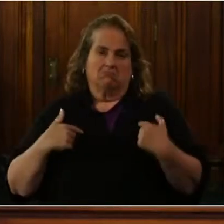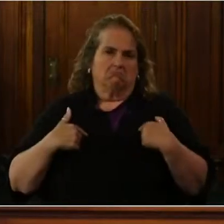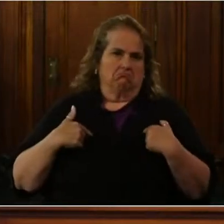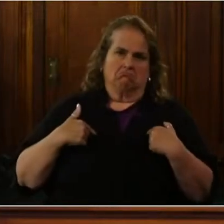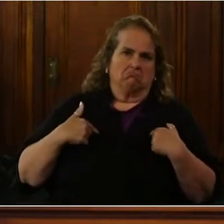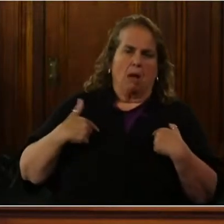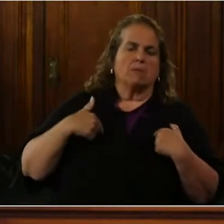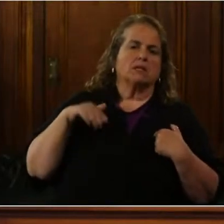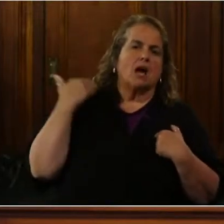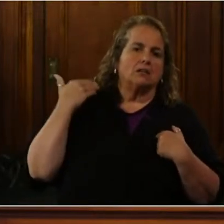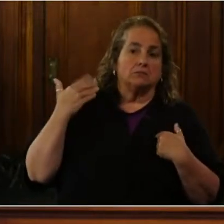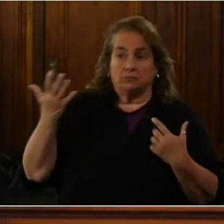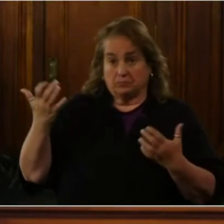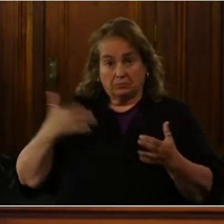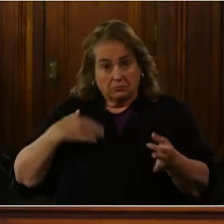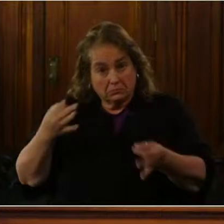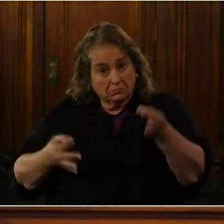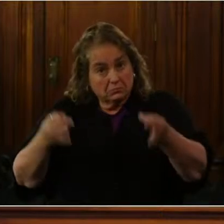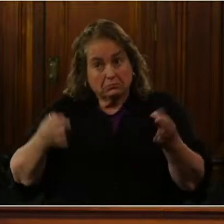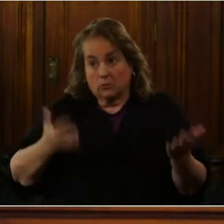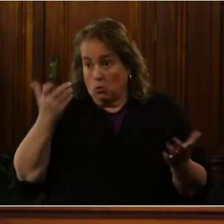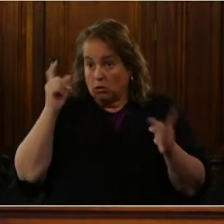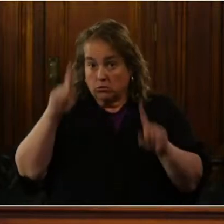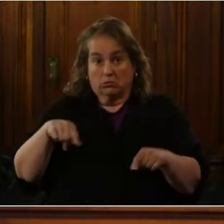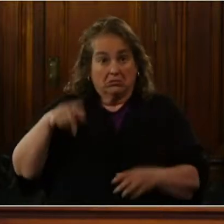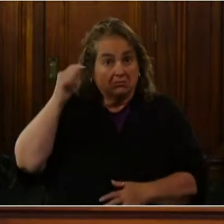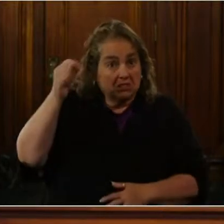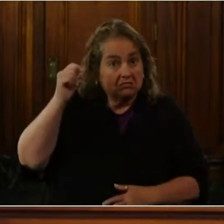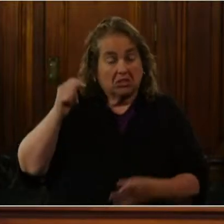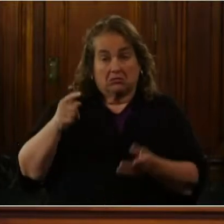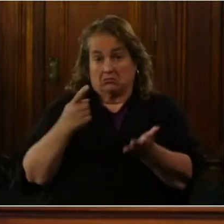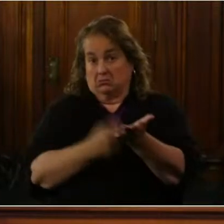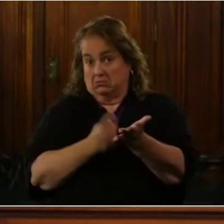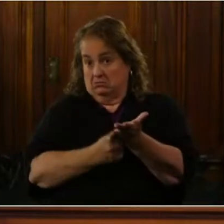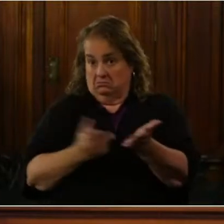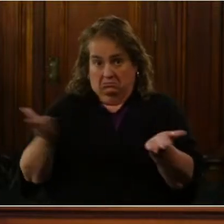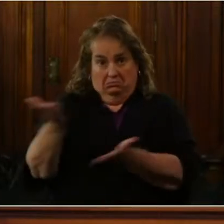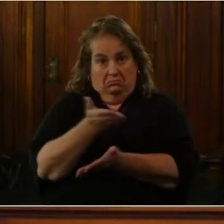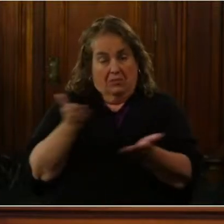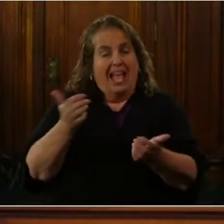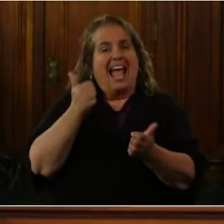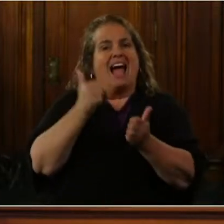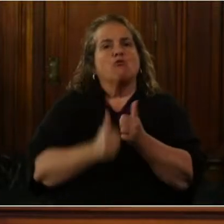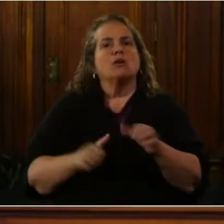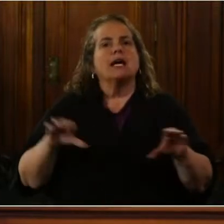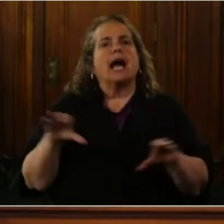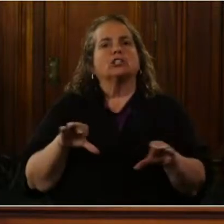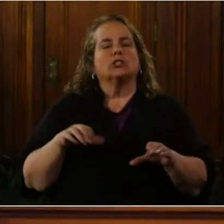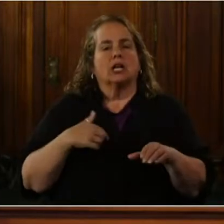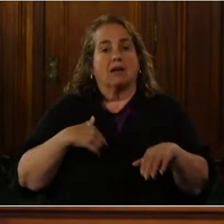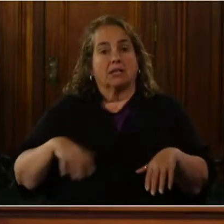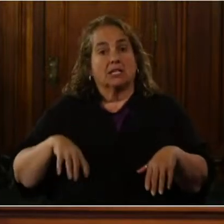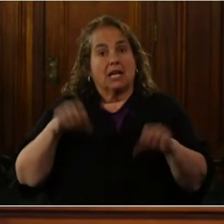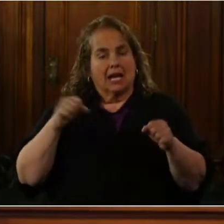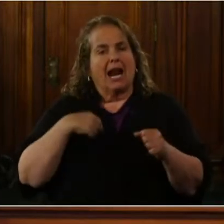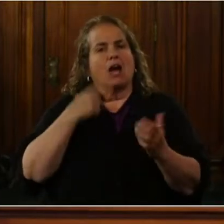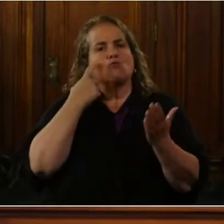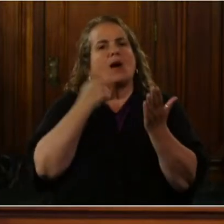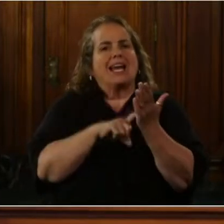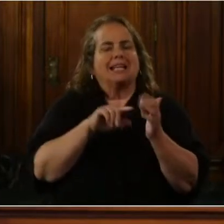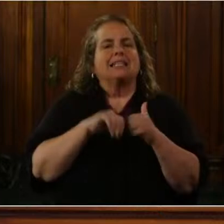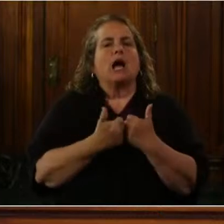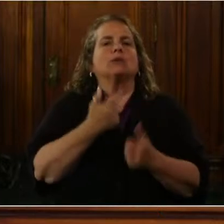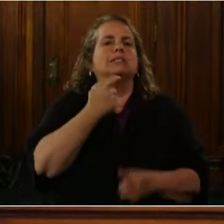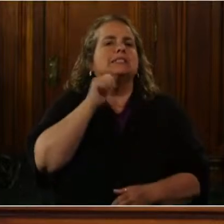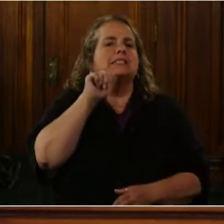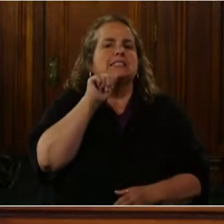we can have hearings. Everybody can say what they need to say. Every action I've taken, I've recognized how serious it is.